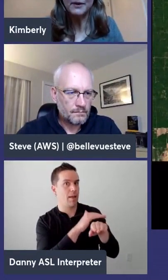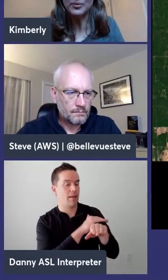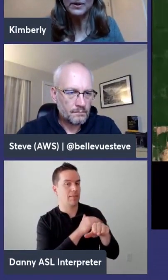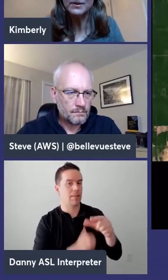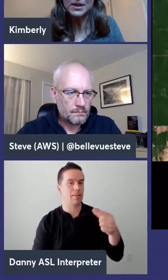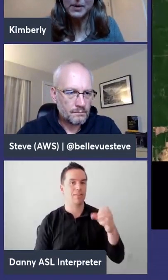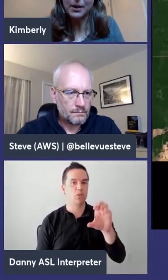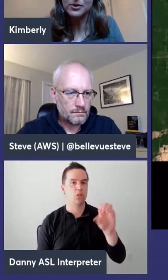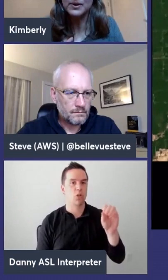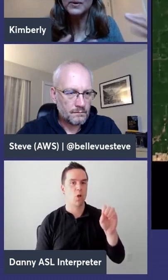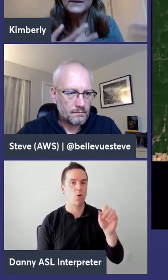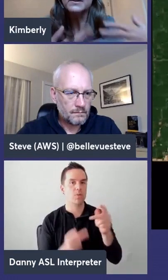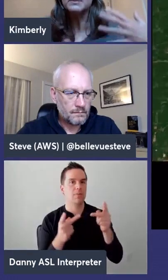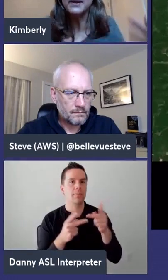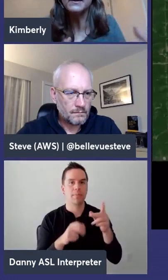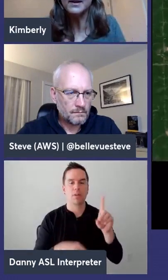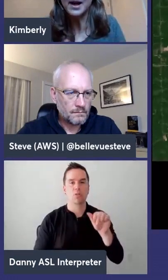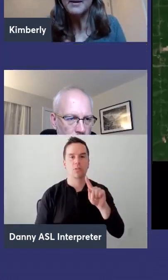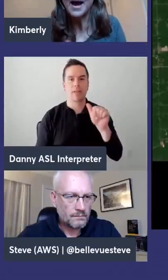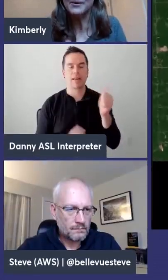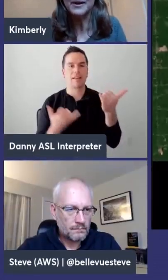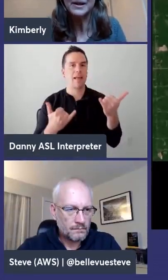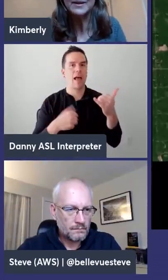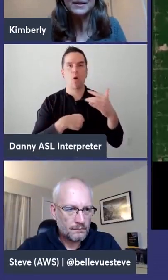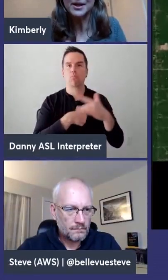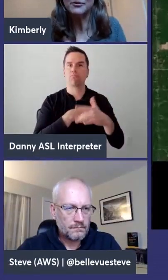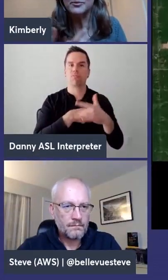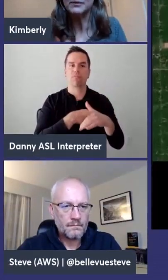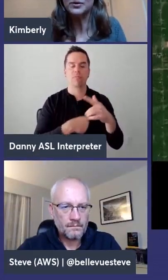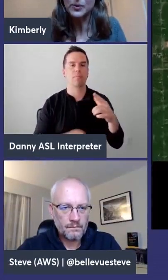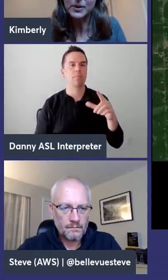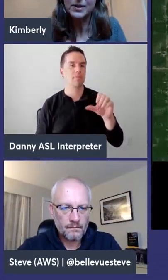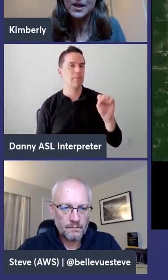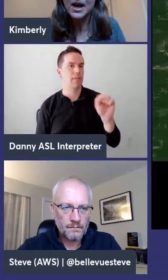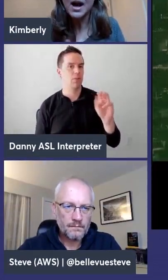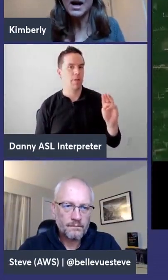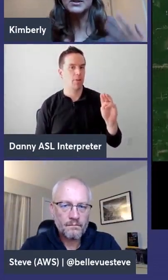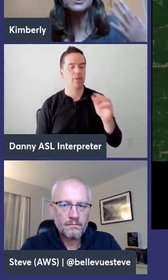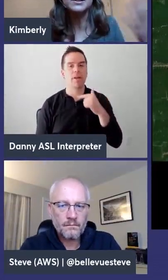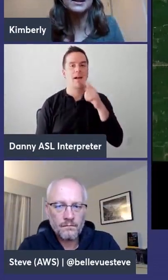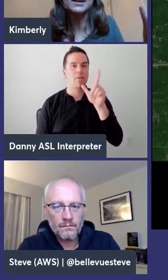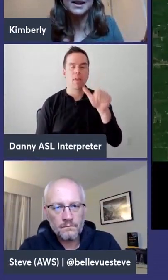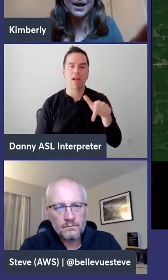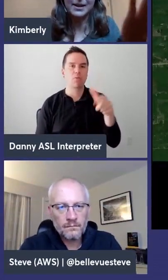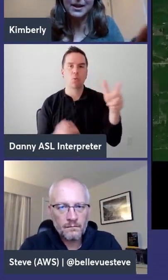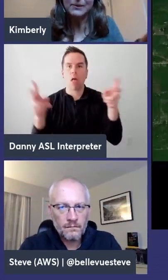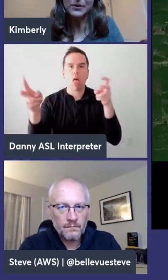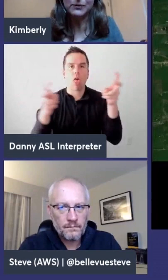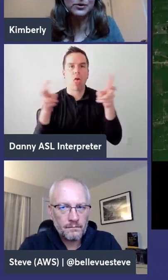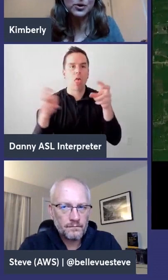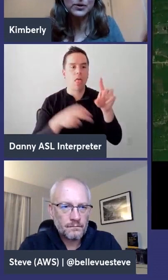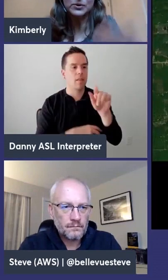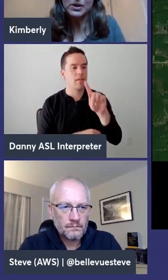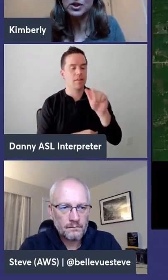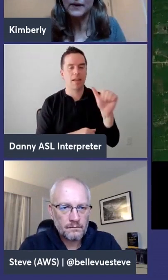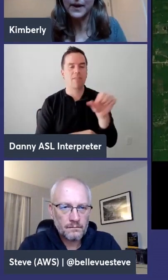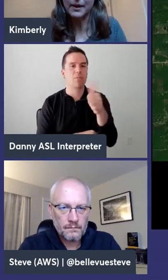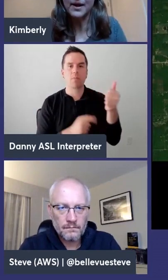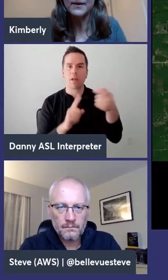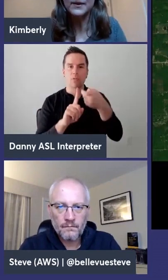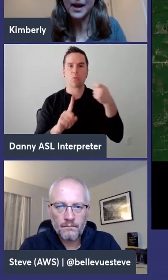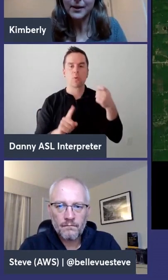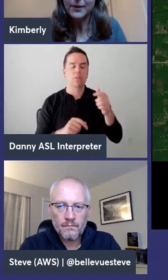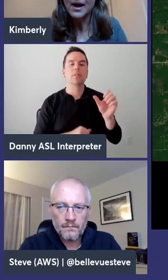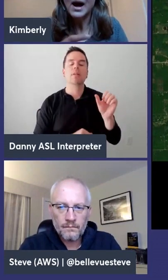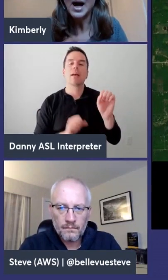readily available in SageMaker. So I don't have to spend the time aggregating the data from different sources. I just select the data I need. We showed the screenshot there.